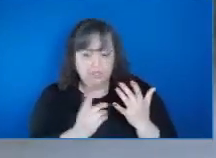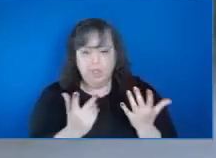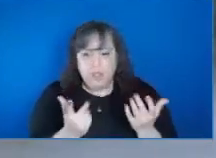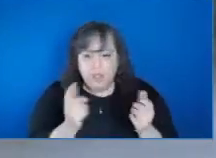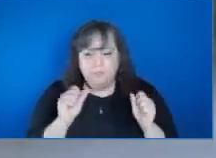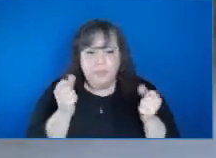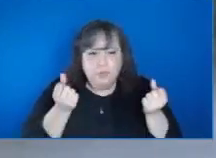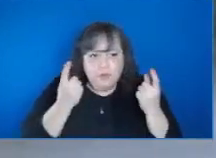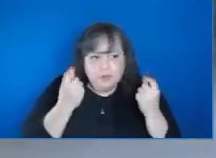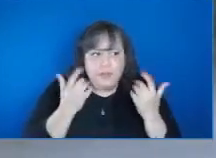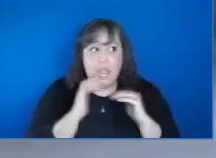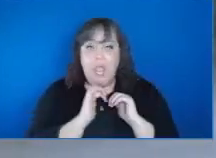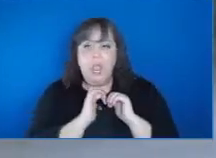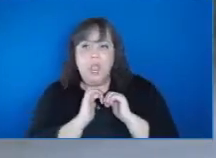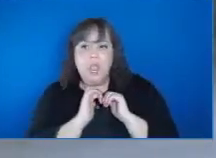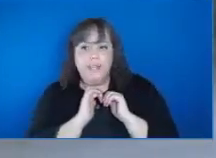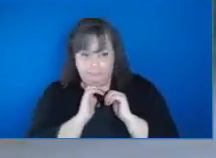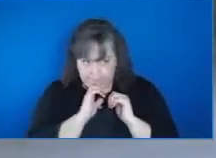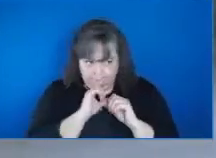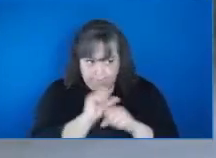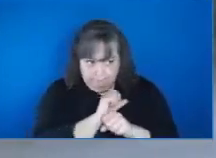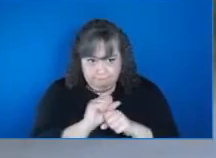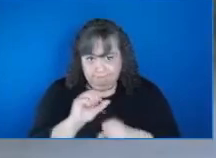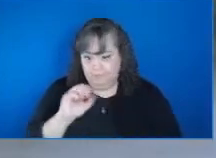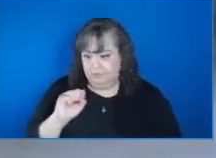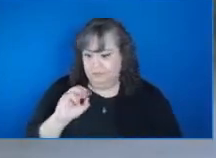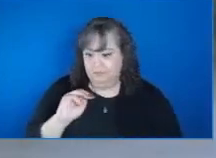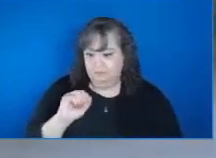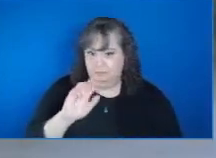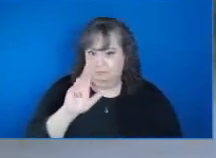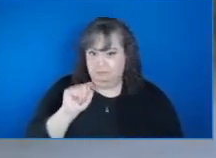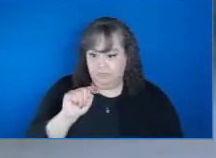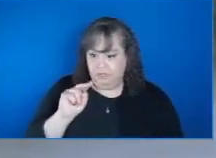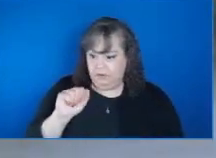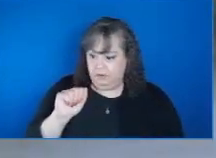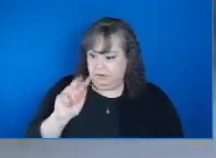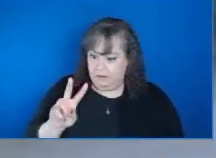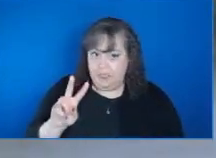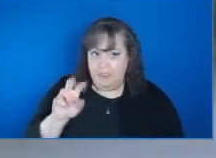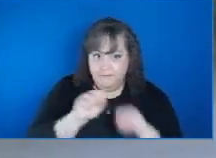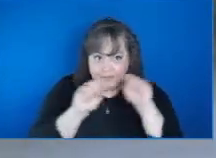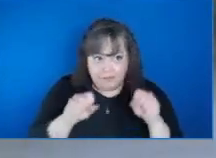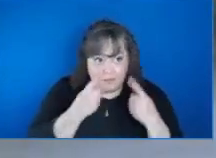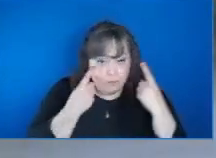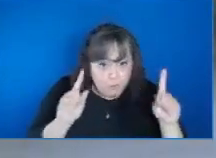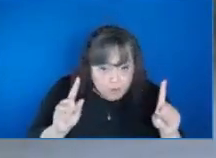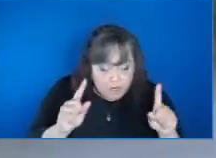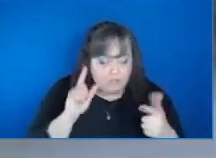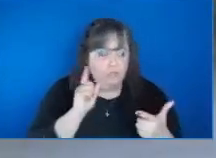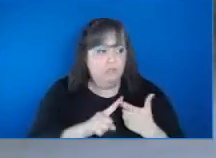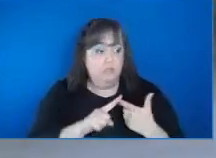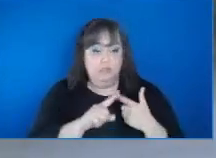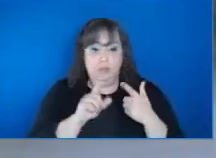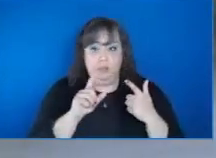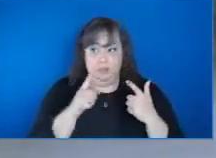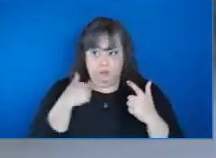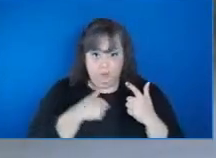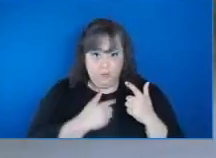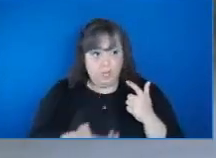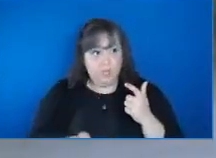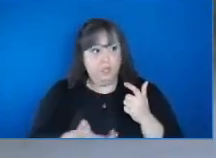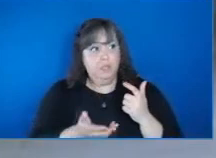well the SmartNav system works, how well we're able to target the asteroid and impact